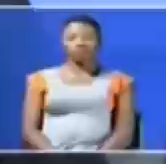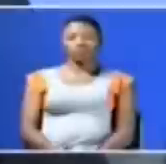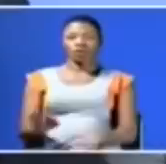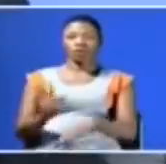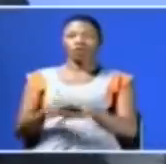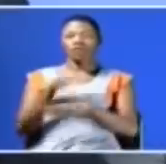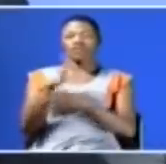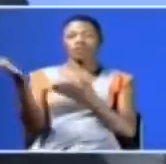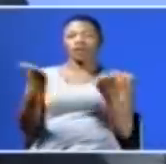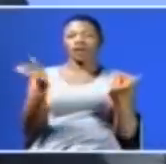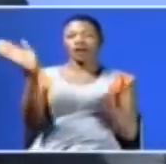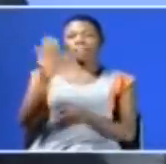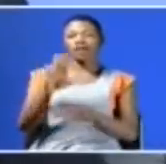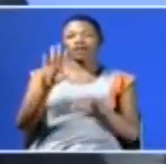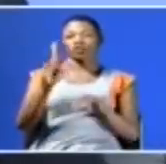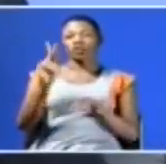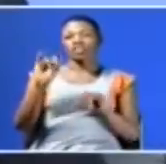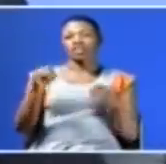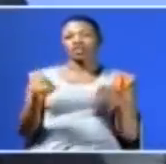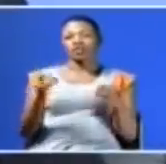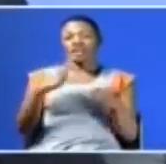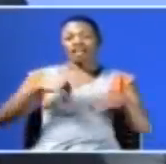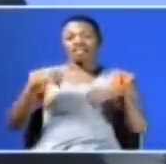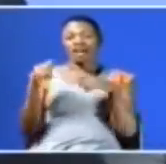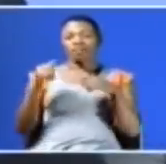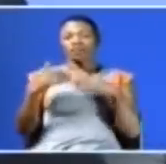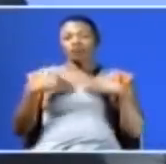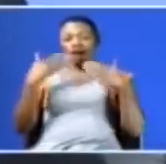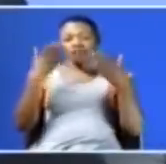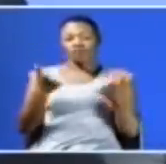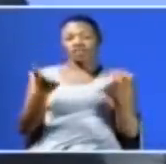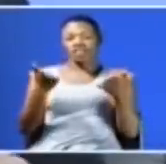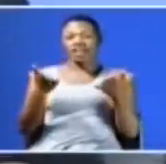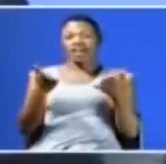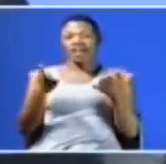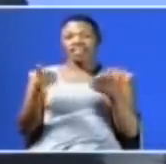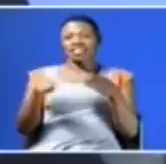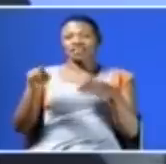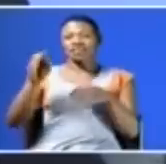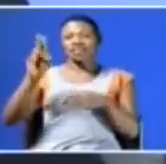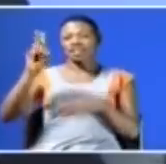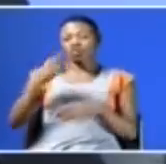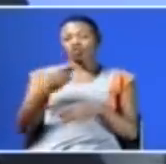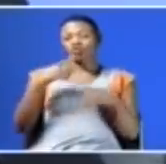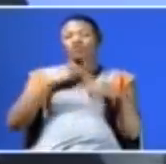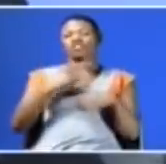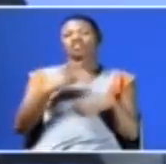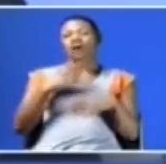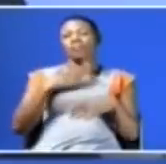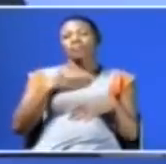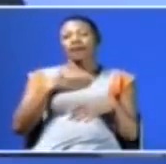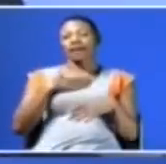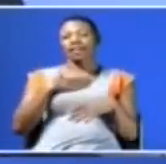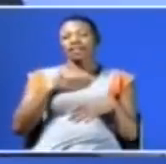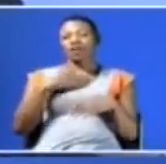Good evening and welcome back to Checkpoint. We are happy to have your company with us this evening. David D and Bill Okero are my guests on